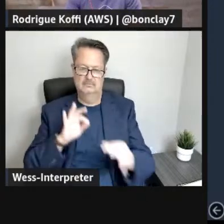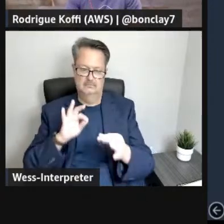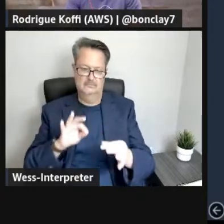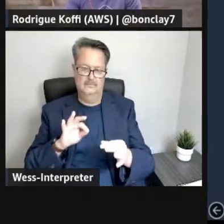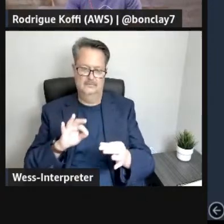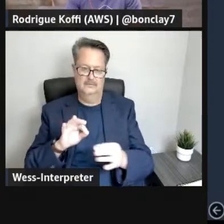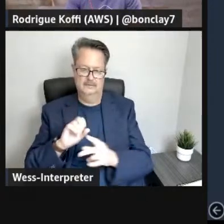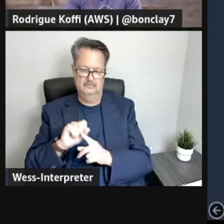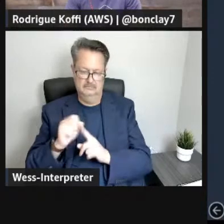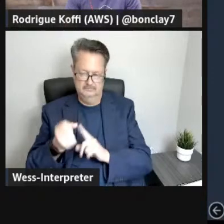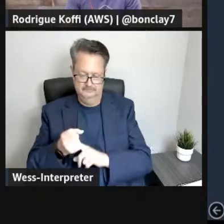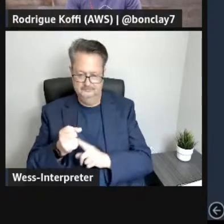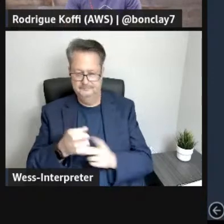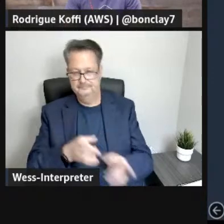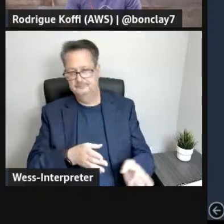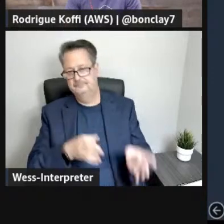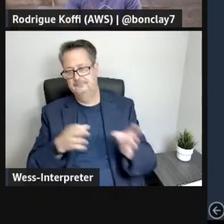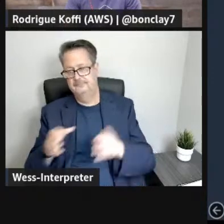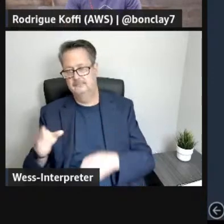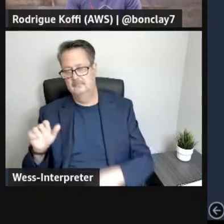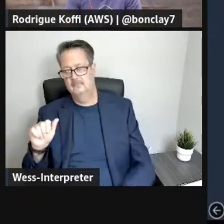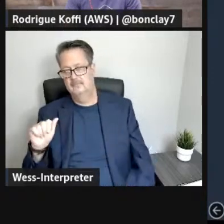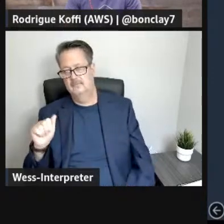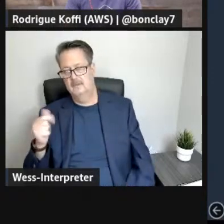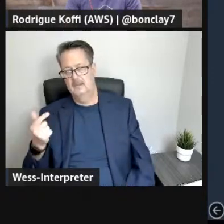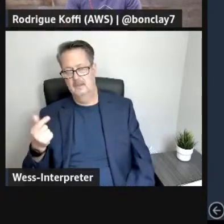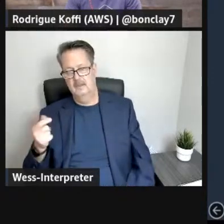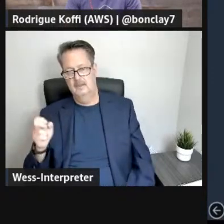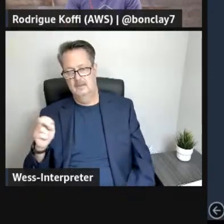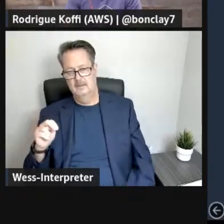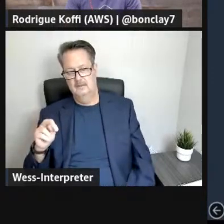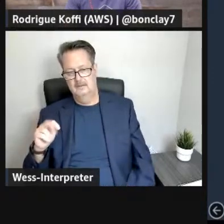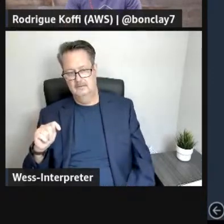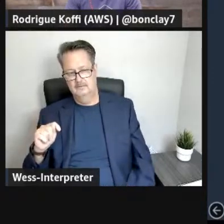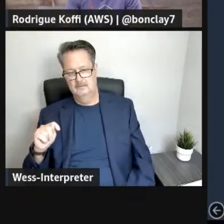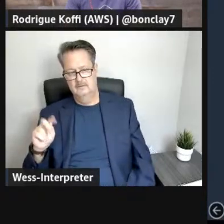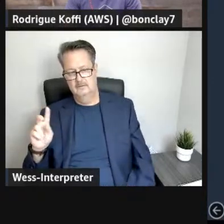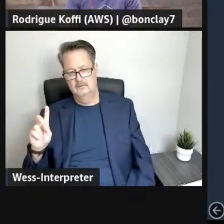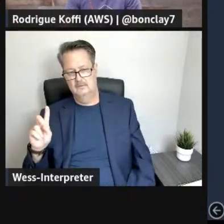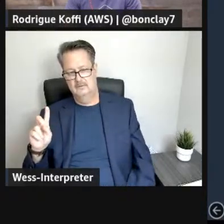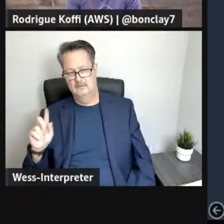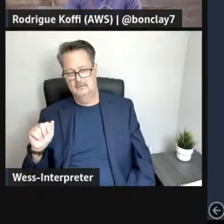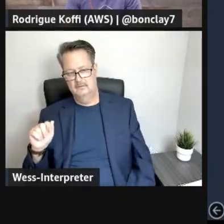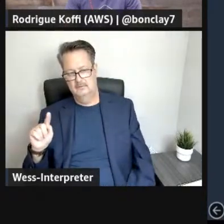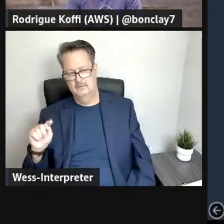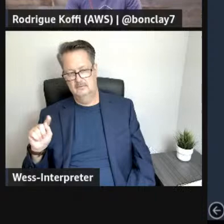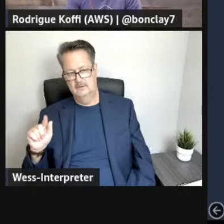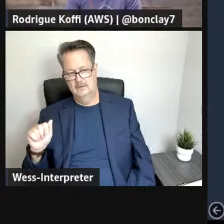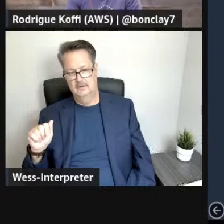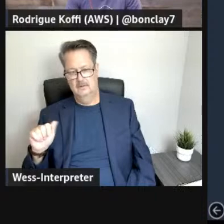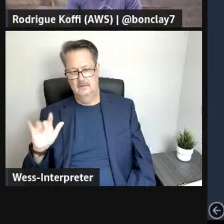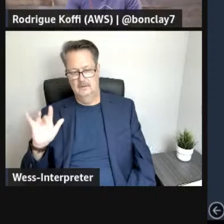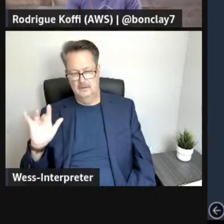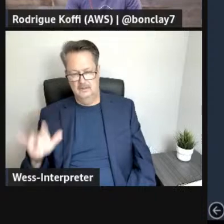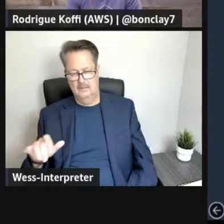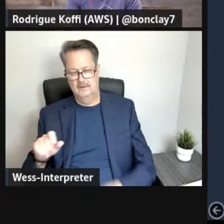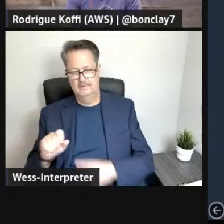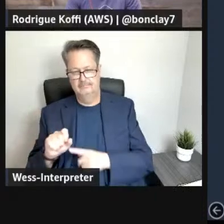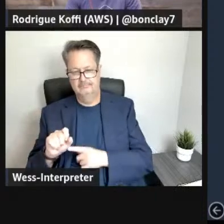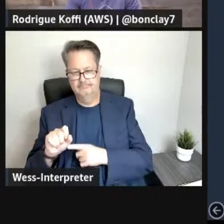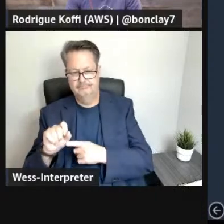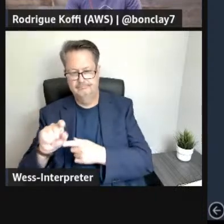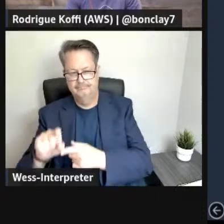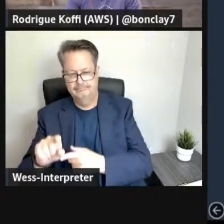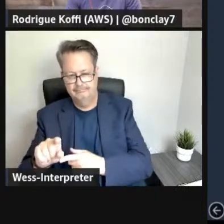the decentralized fashion, you're basically sending the data that you're collecting about the application to another